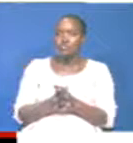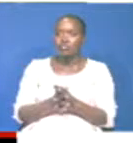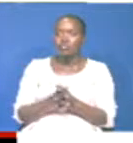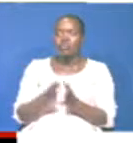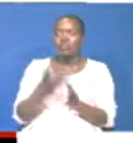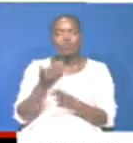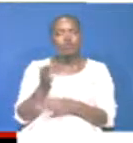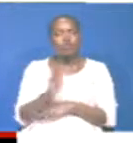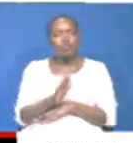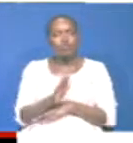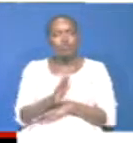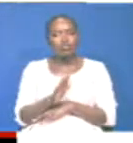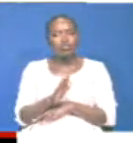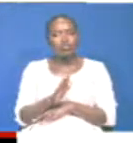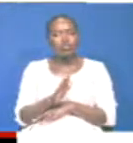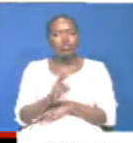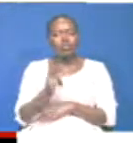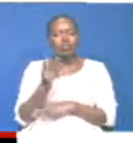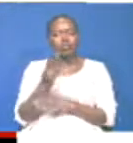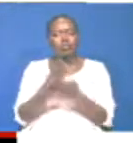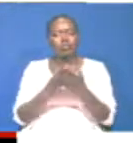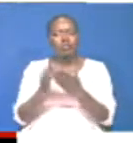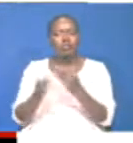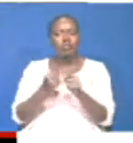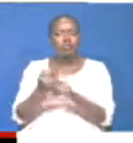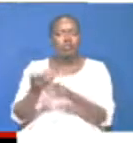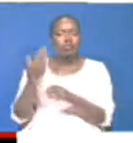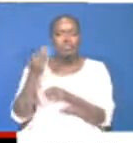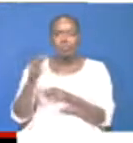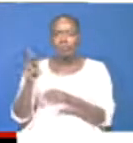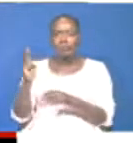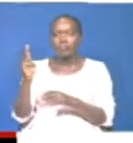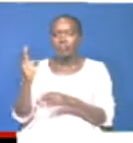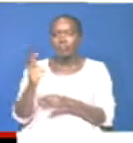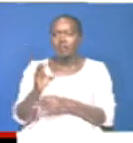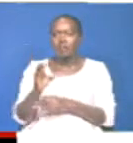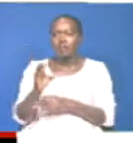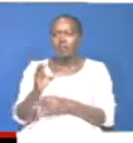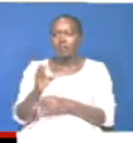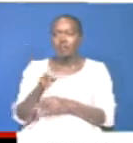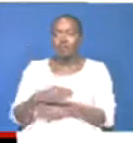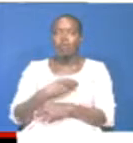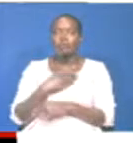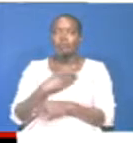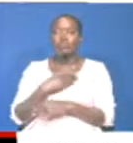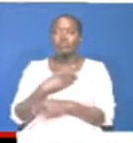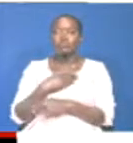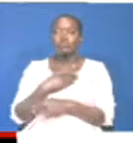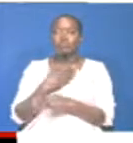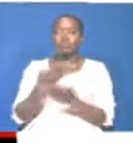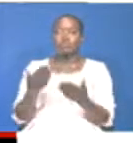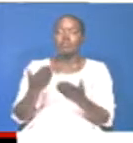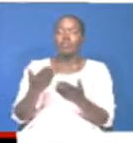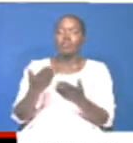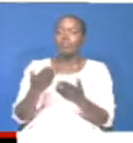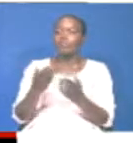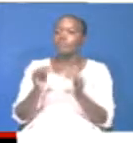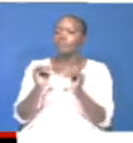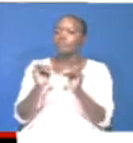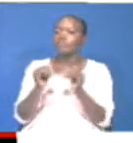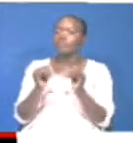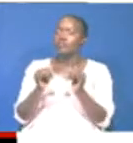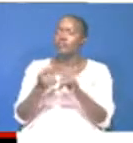back 2.5 years ago when the Kenya Broadcasting Corporation hosted Living Legends of Broadcasting from